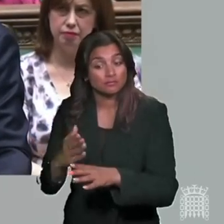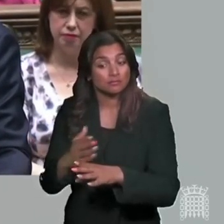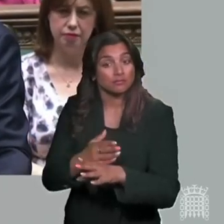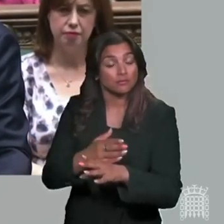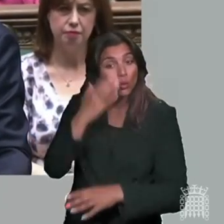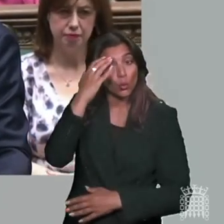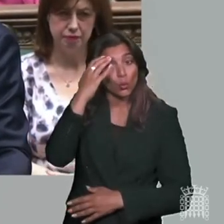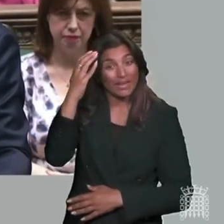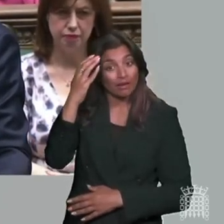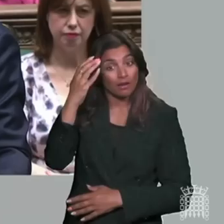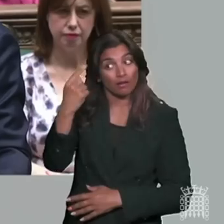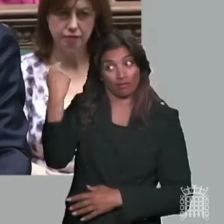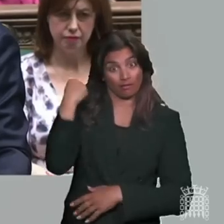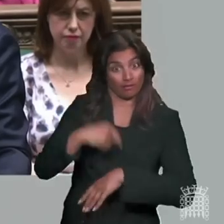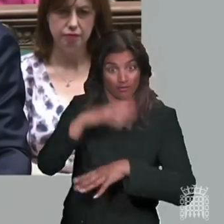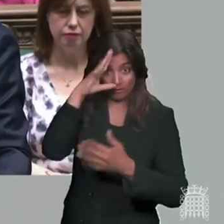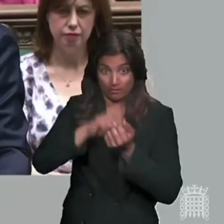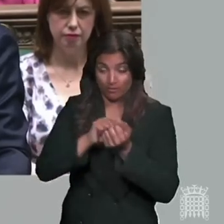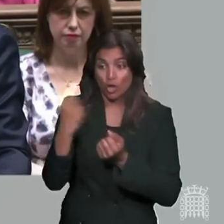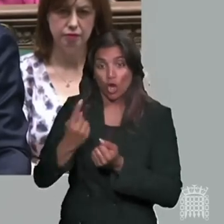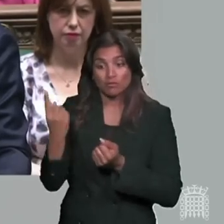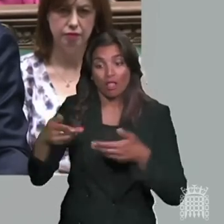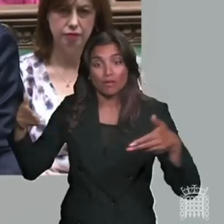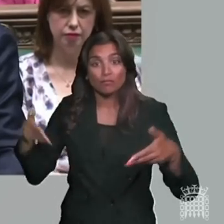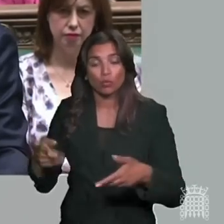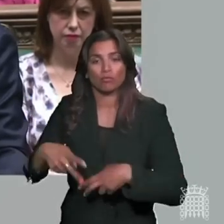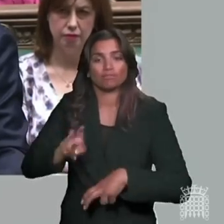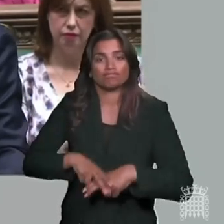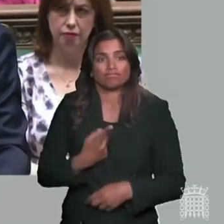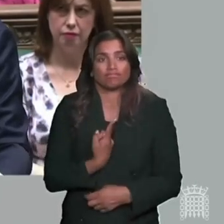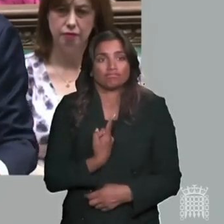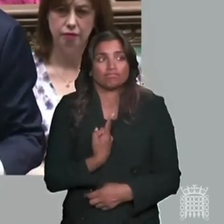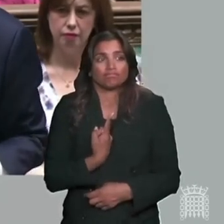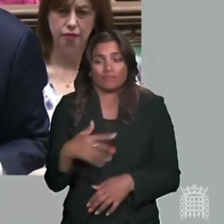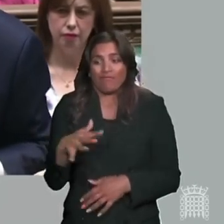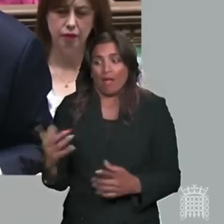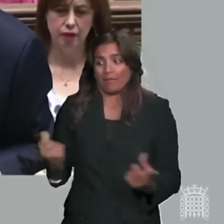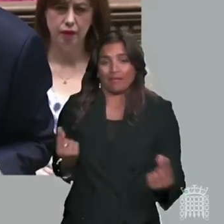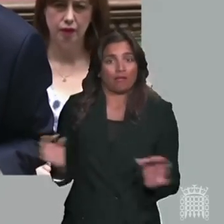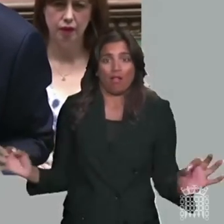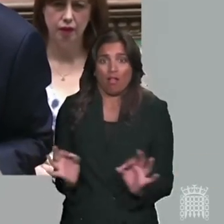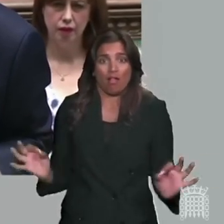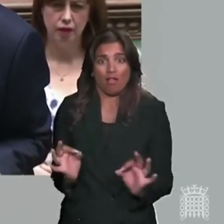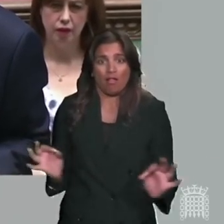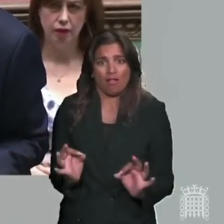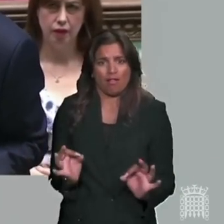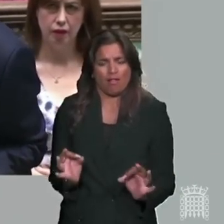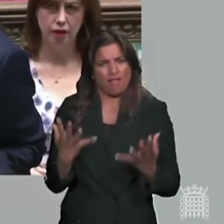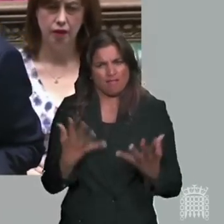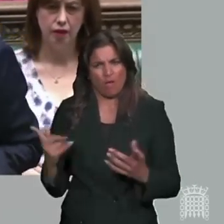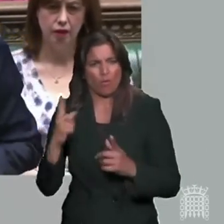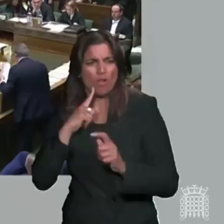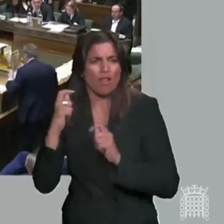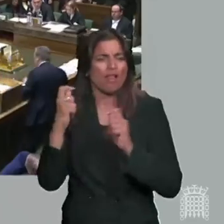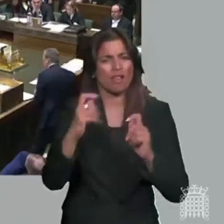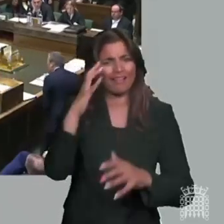her husband's funeral will now receive awards from the King. If he's so tough, why didn't you block